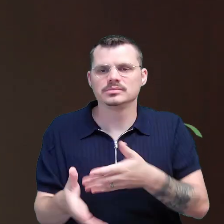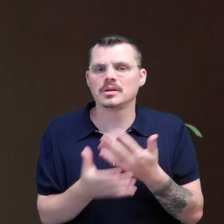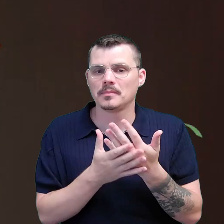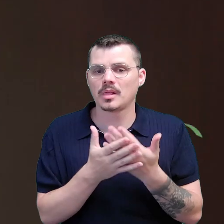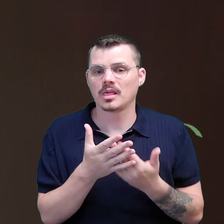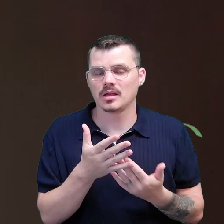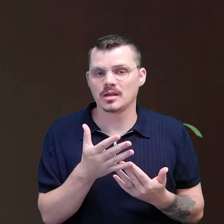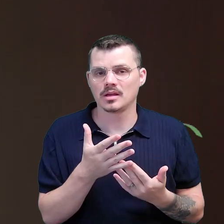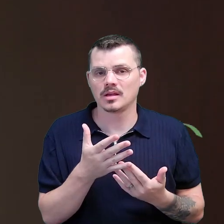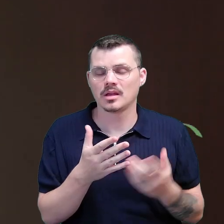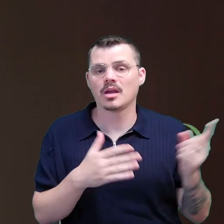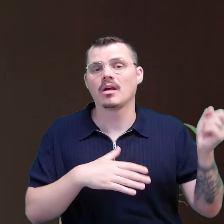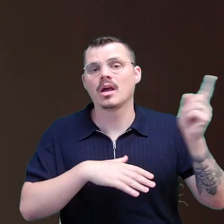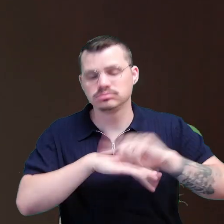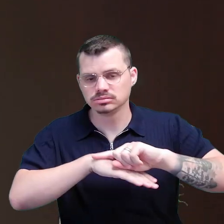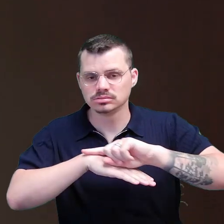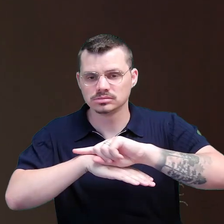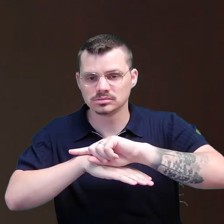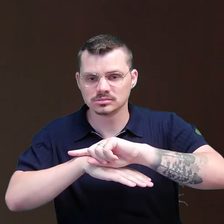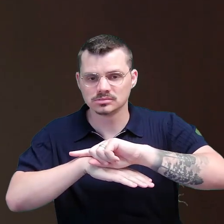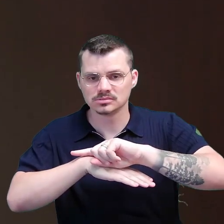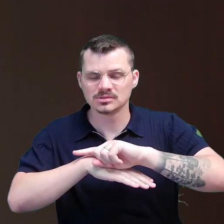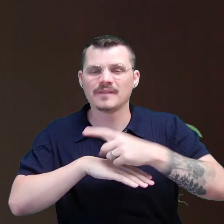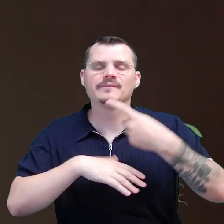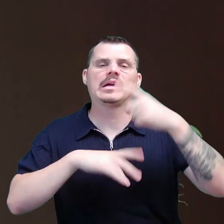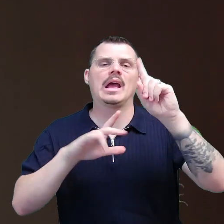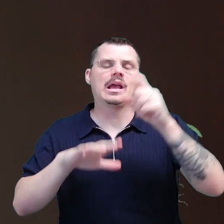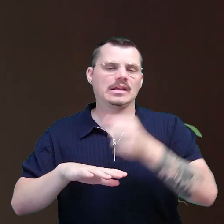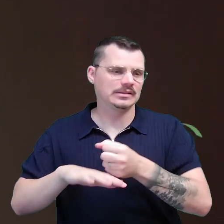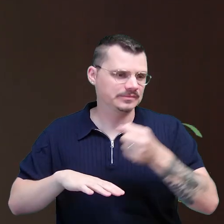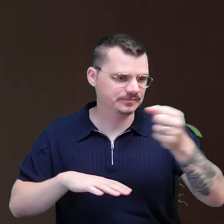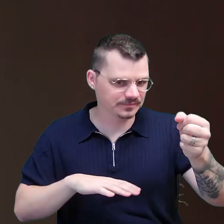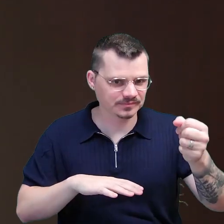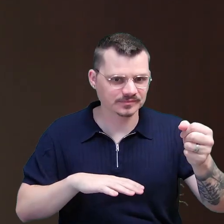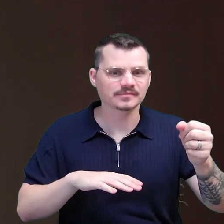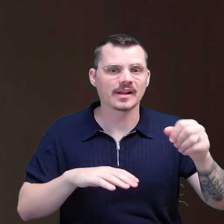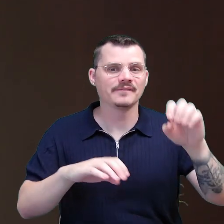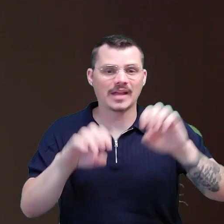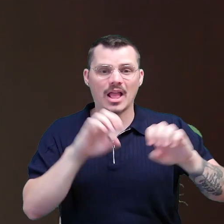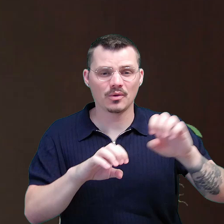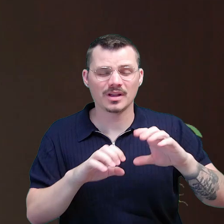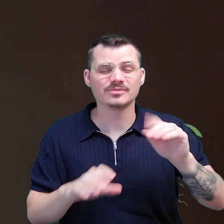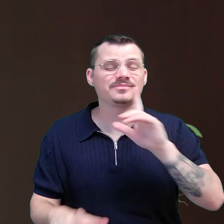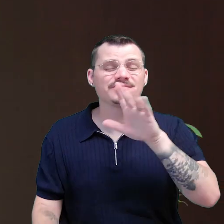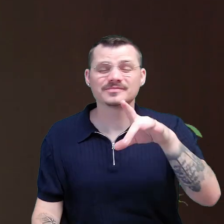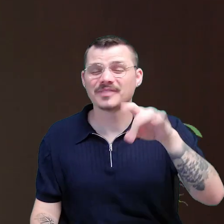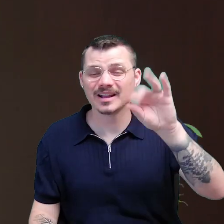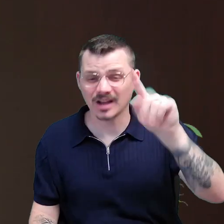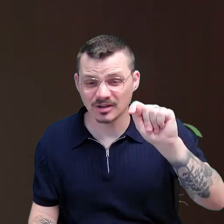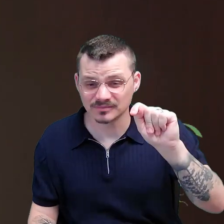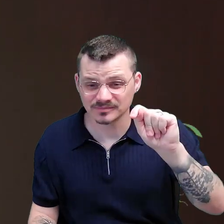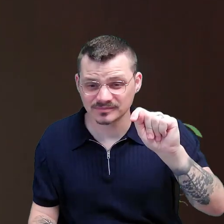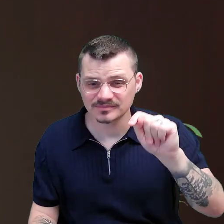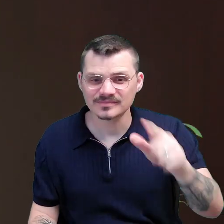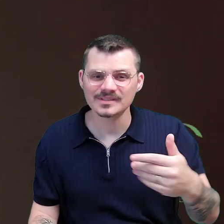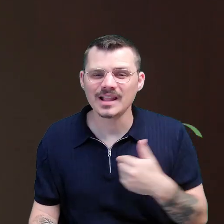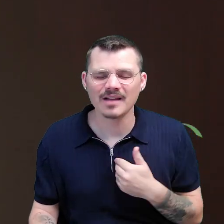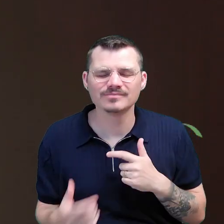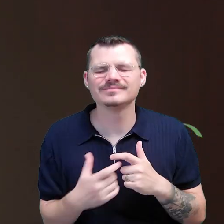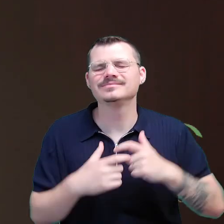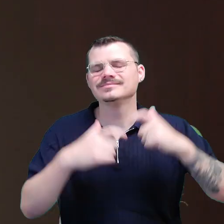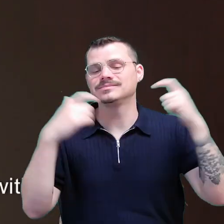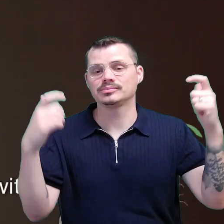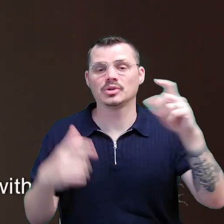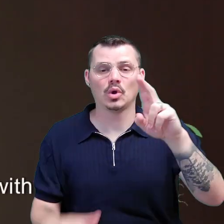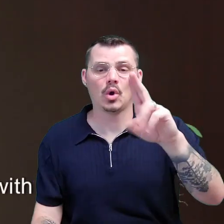blood and collapsed that he finally got properly evaluated. And he turned out to have a gigantic